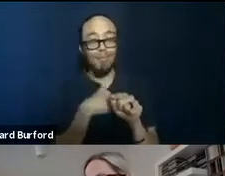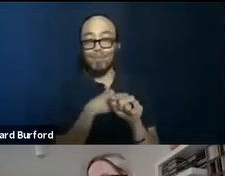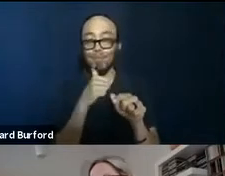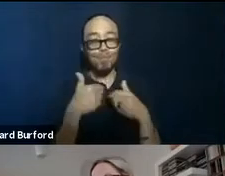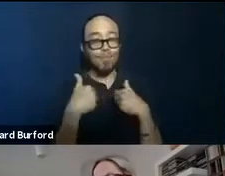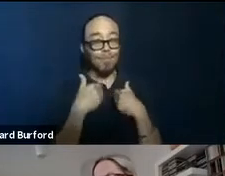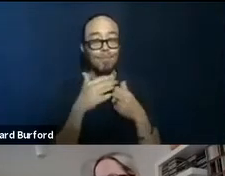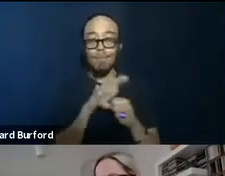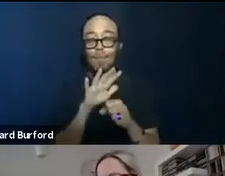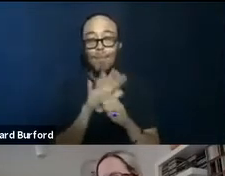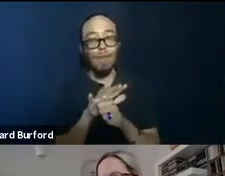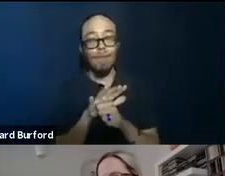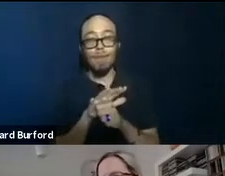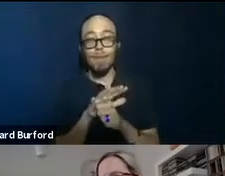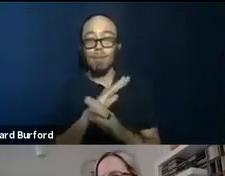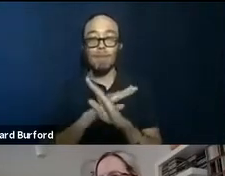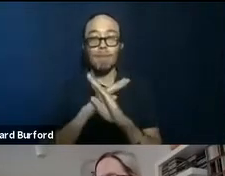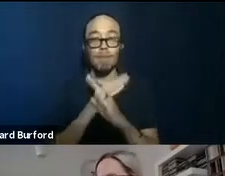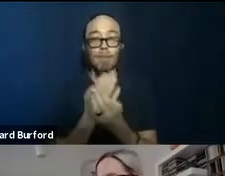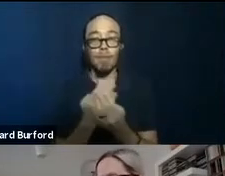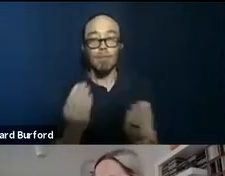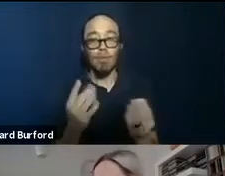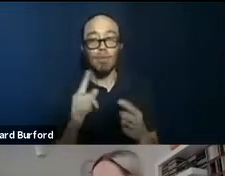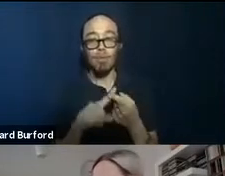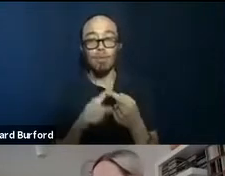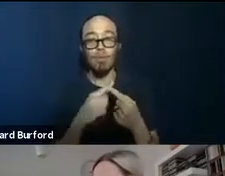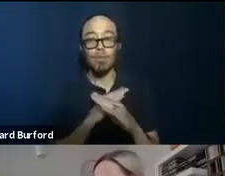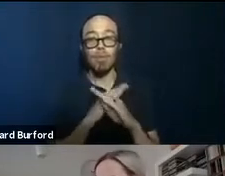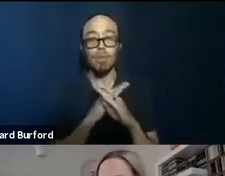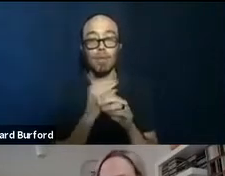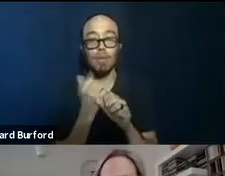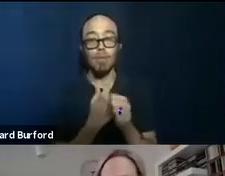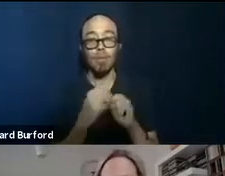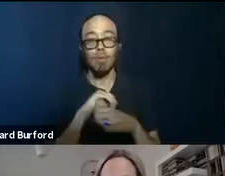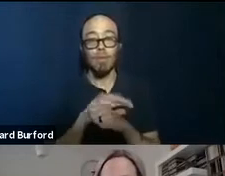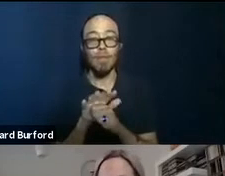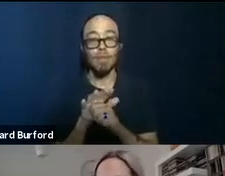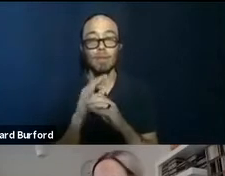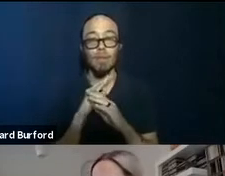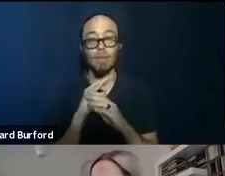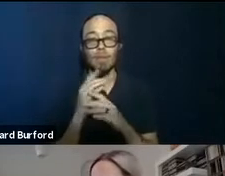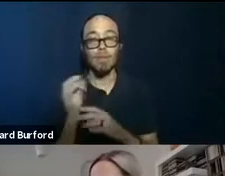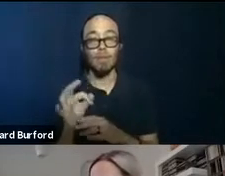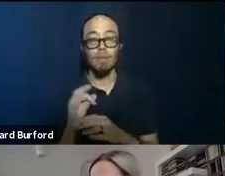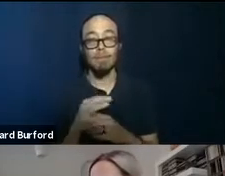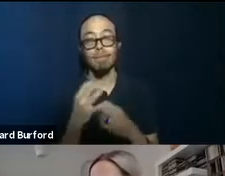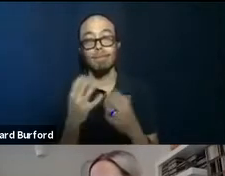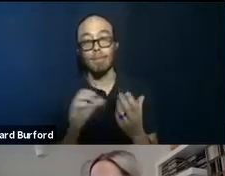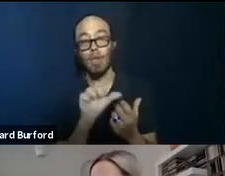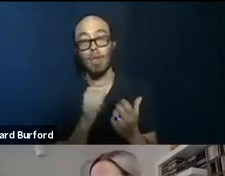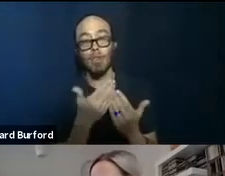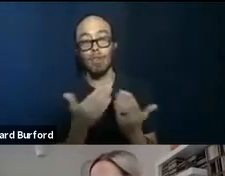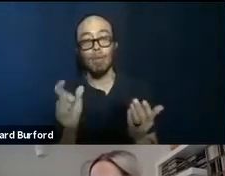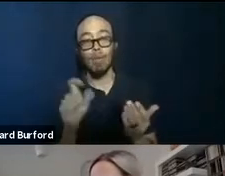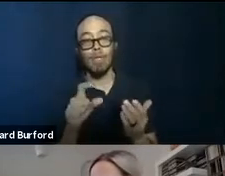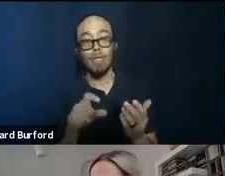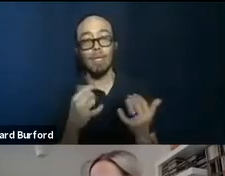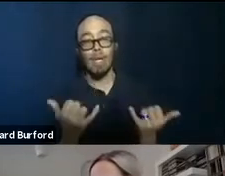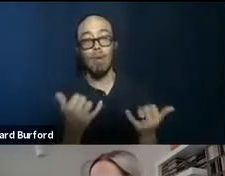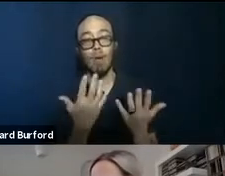preventive material to be protected against COVID. Another thing that we need to have now